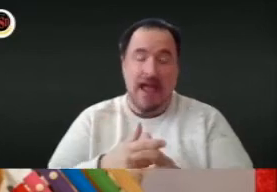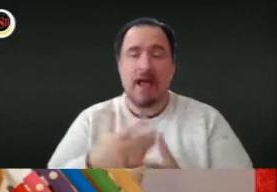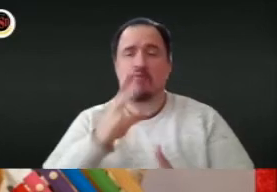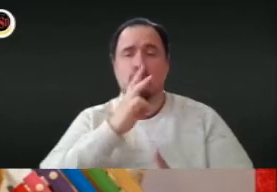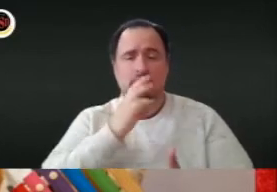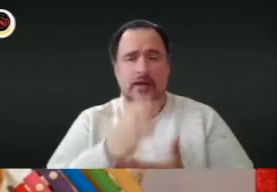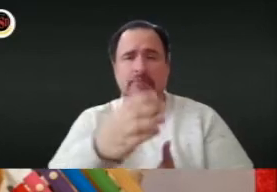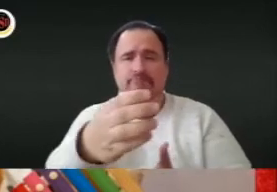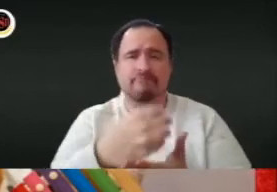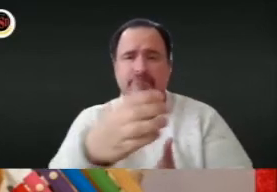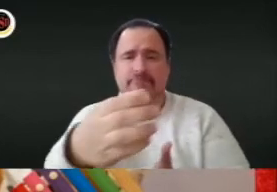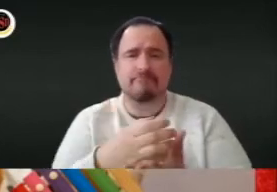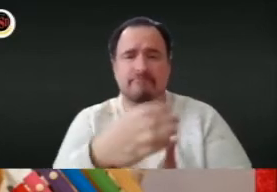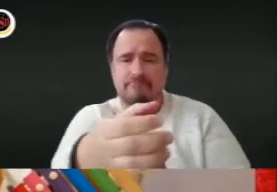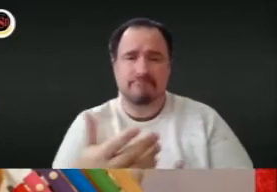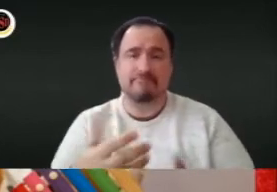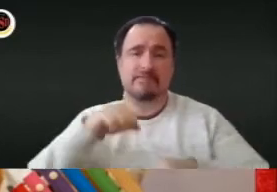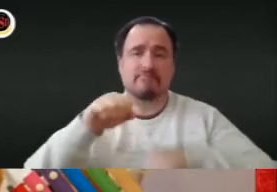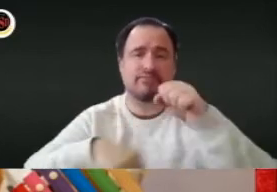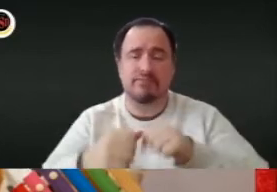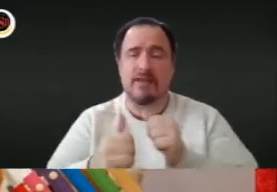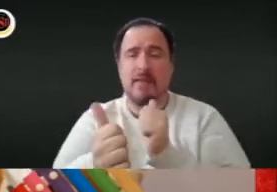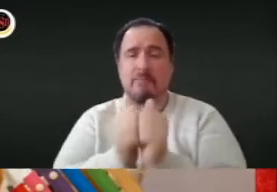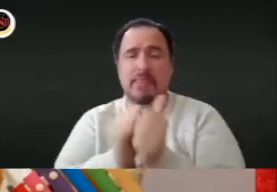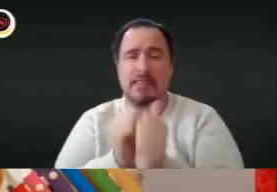5K run, you can see people handing out cups of water